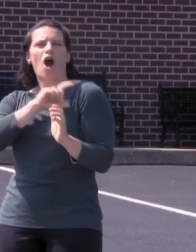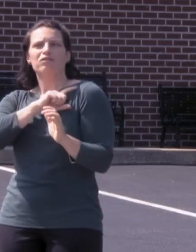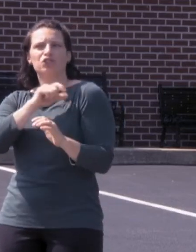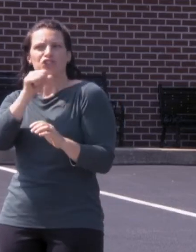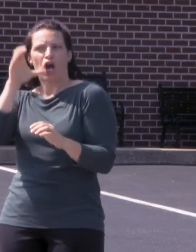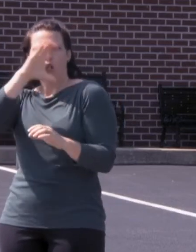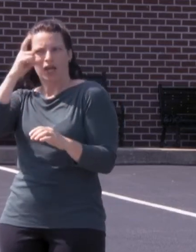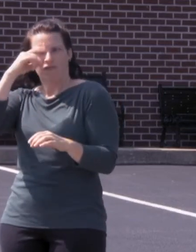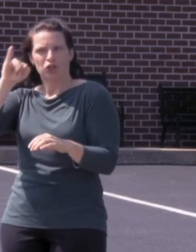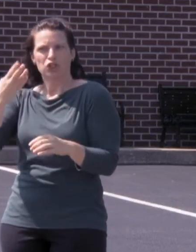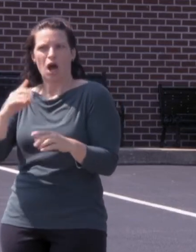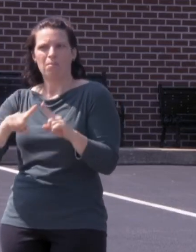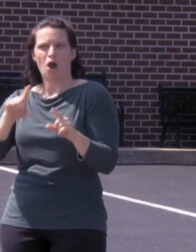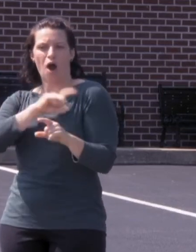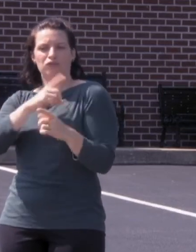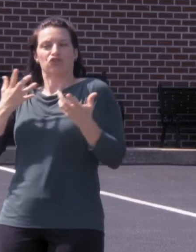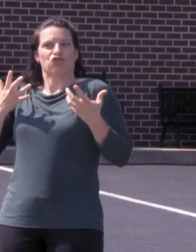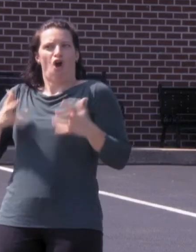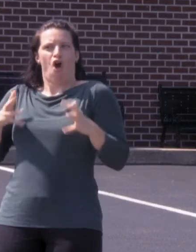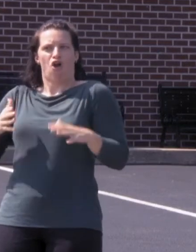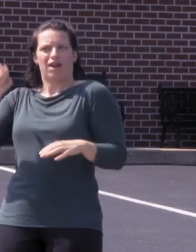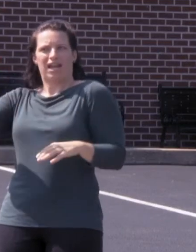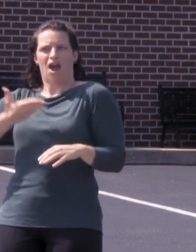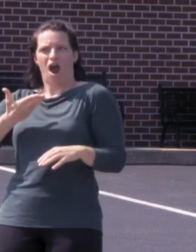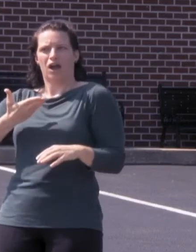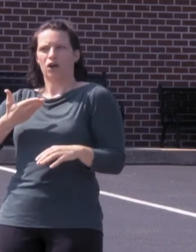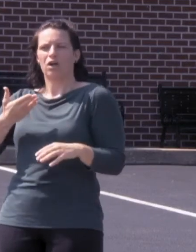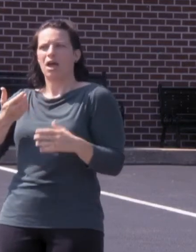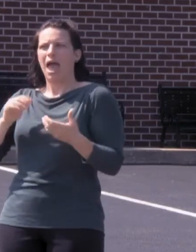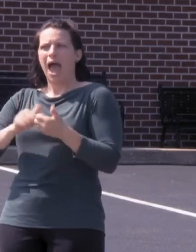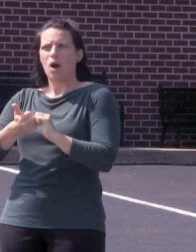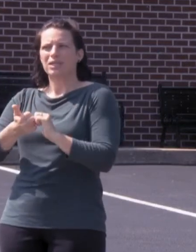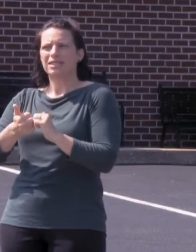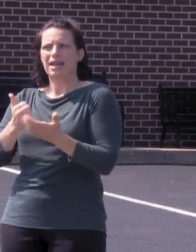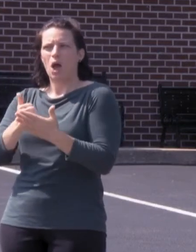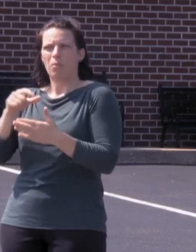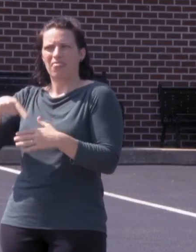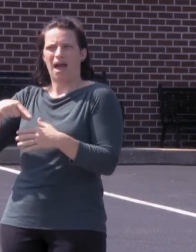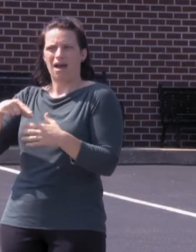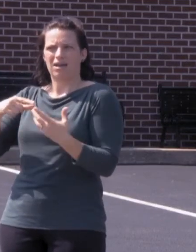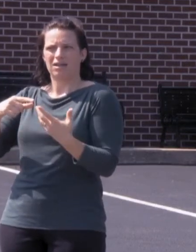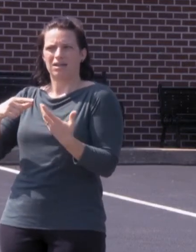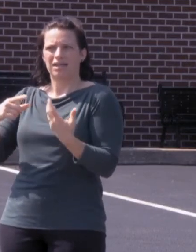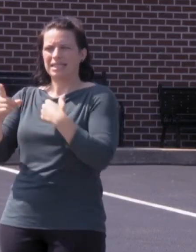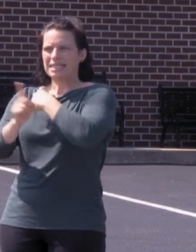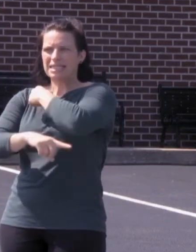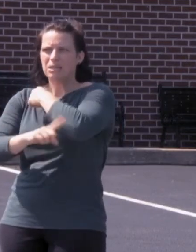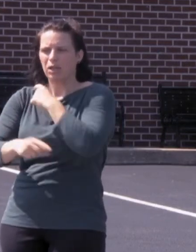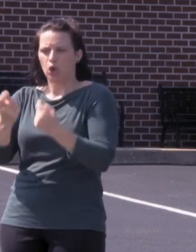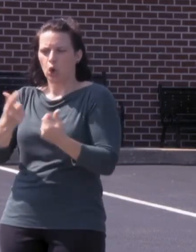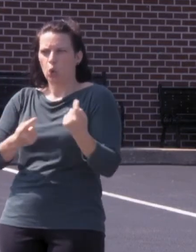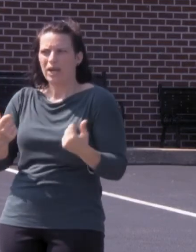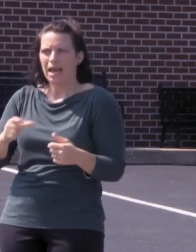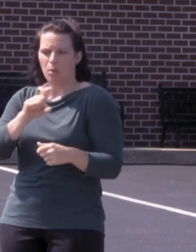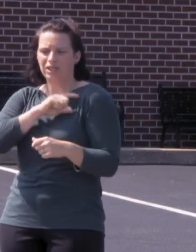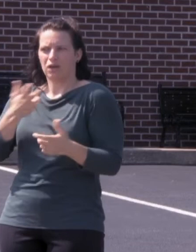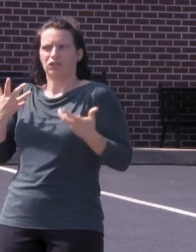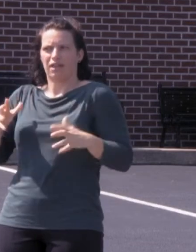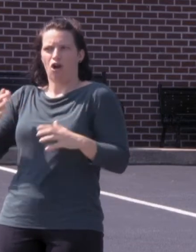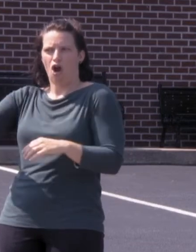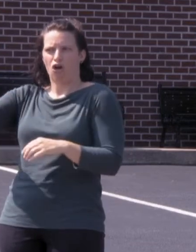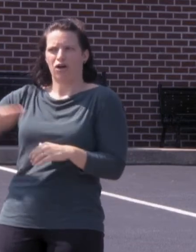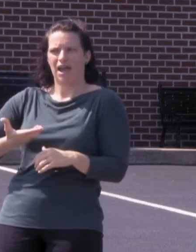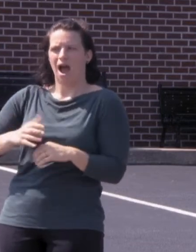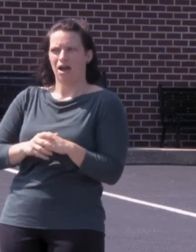currently on staff. When they are uploading their conduct, how does this help them maybe discipline, weed out, make better police forces